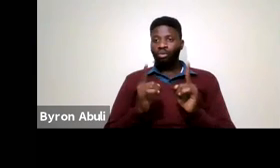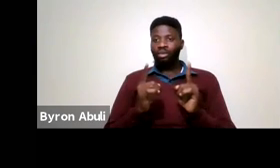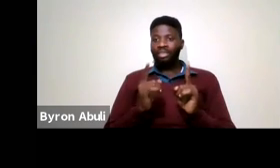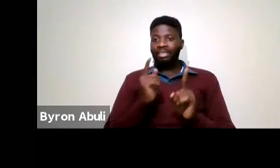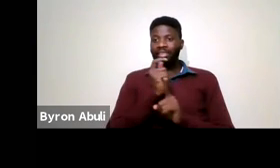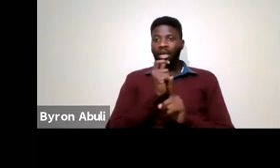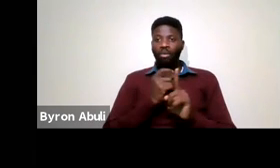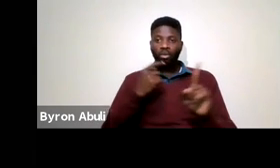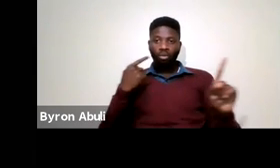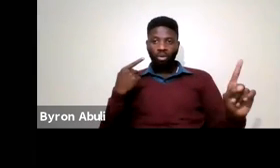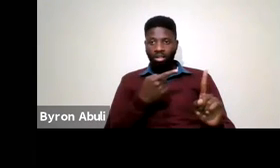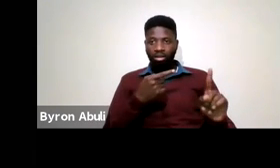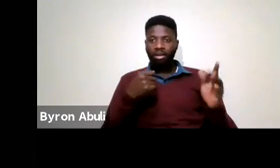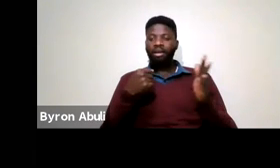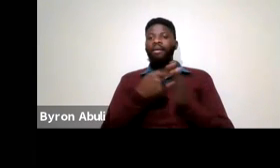So